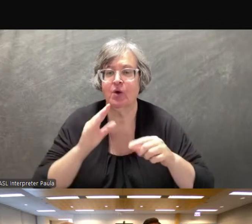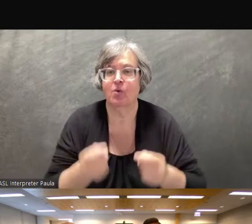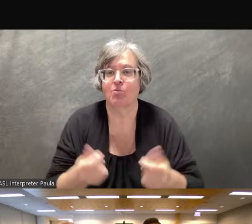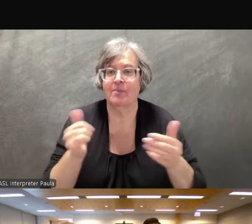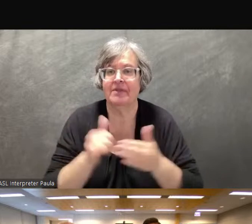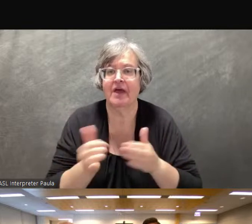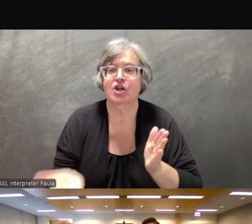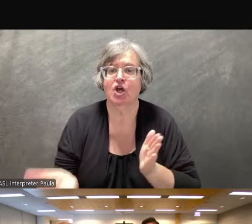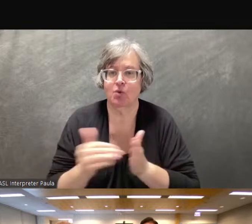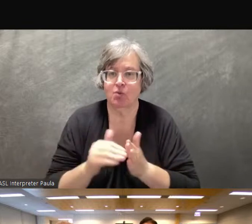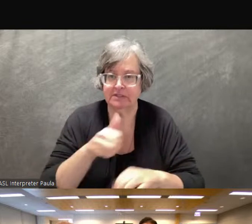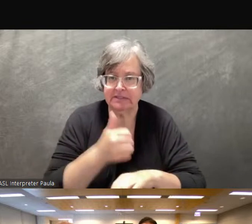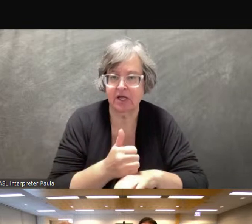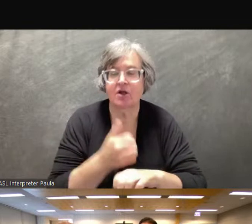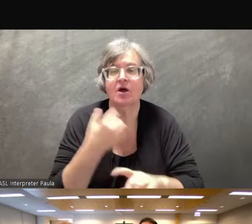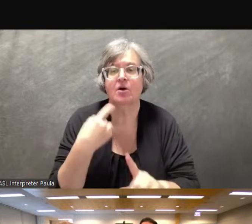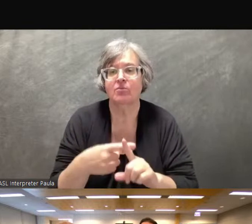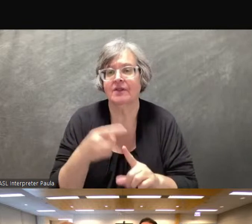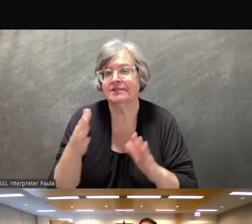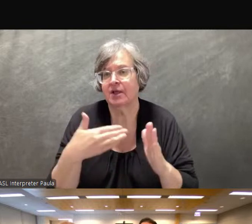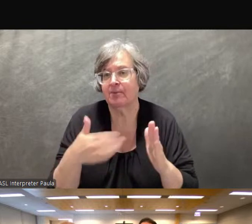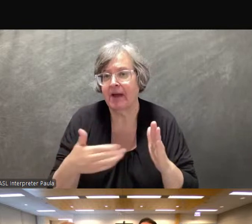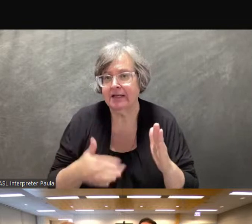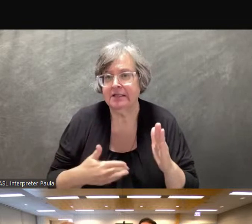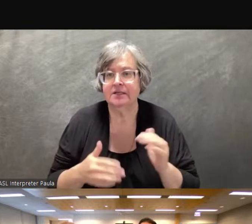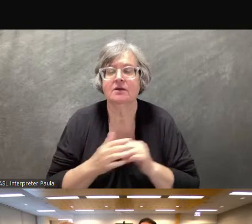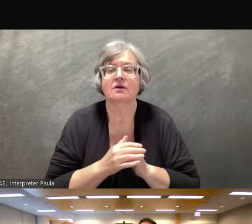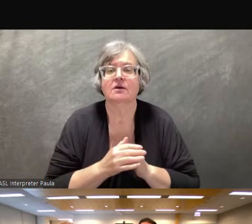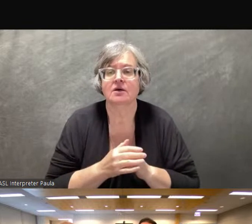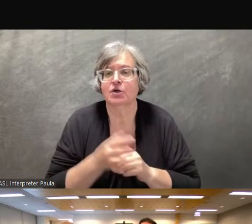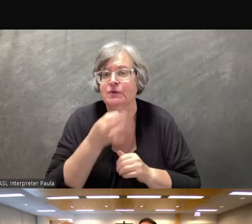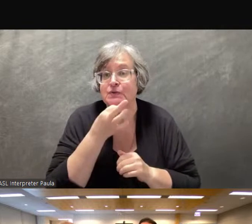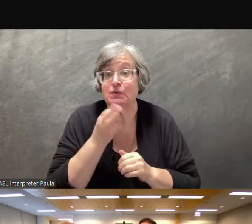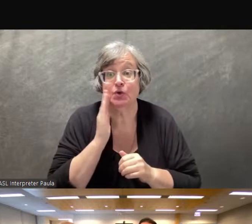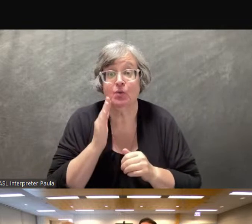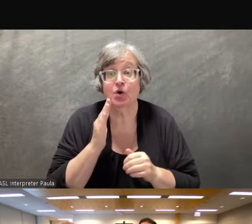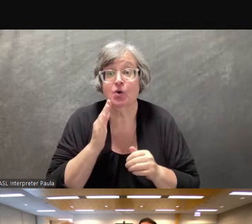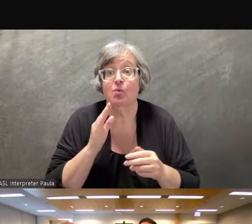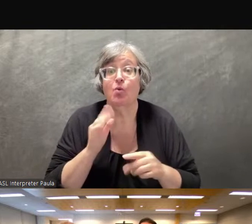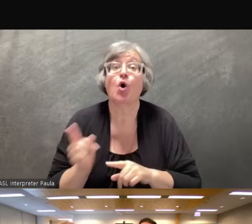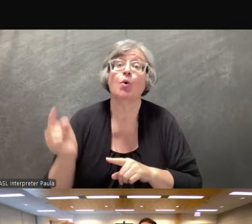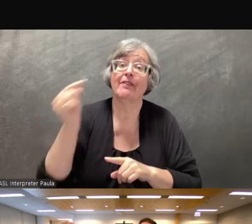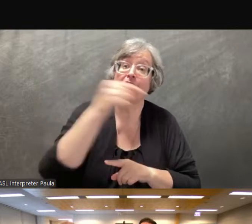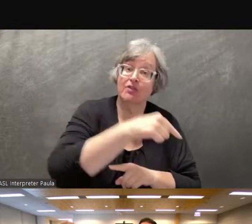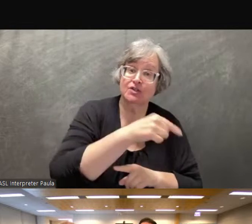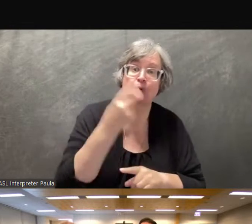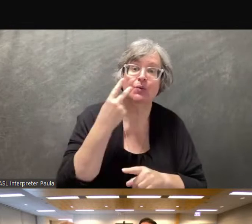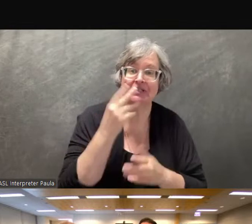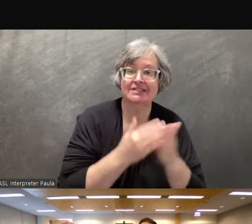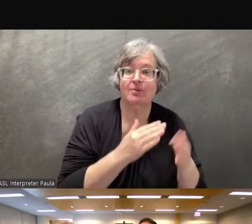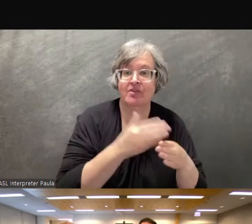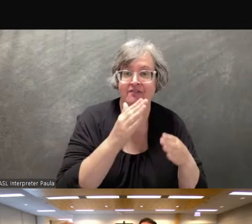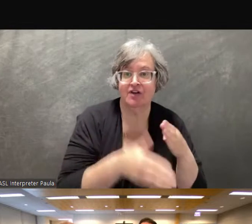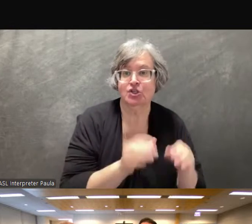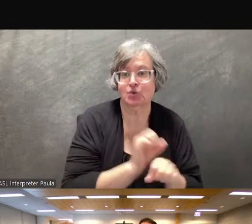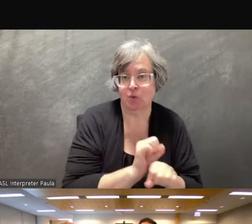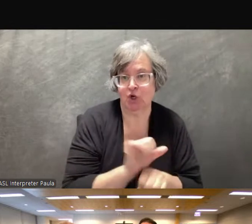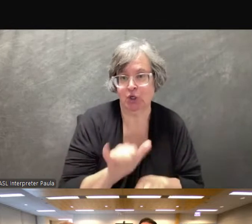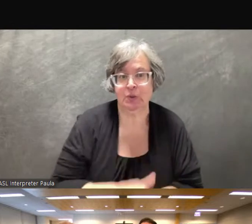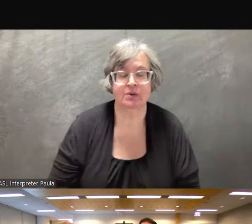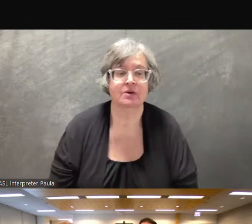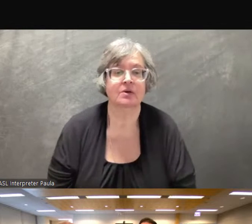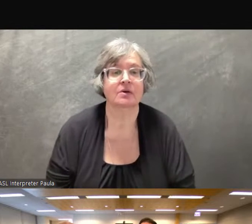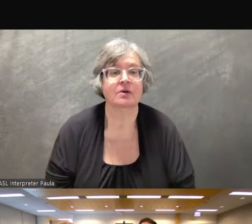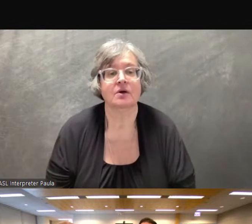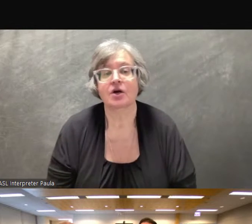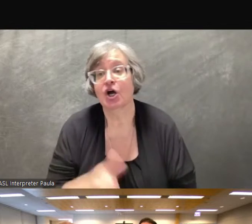and reformed, as well as they're painting all that surface structure. In the upcoming weeks, we'll actually be flipping to the other side. So you'll see some of the finished work coming for that.